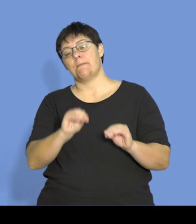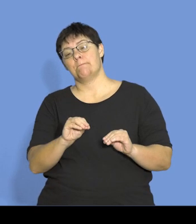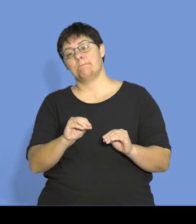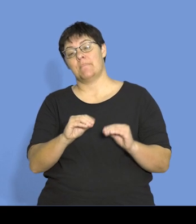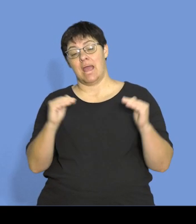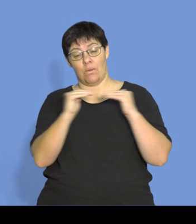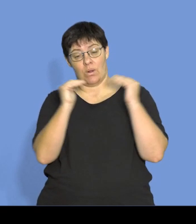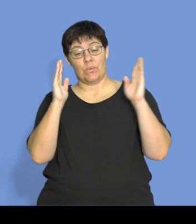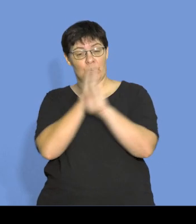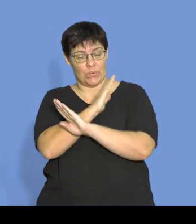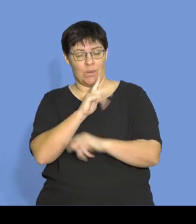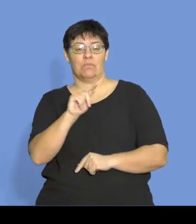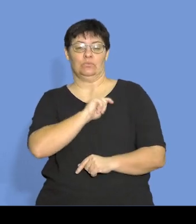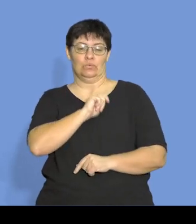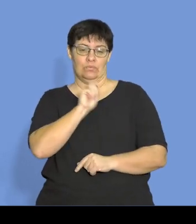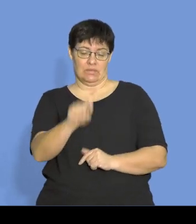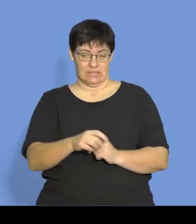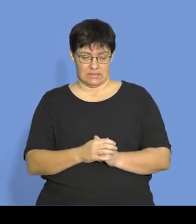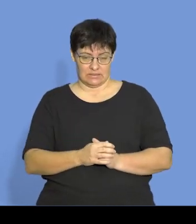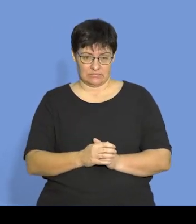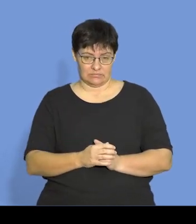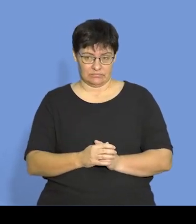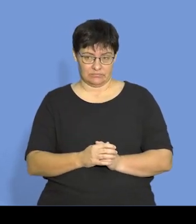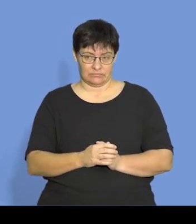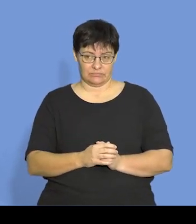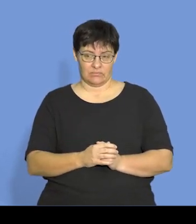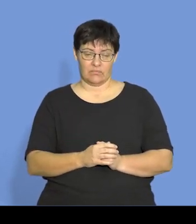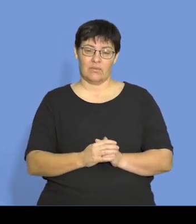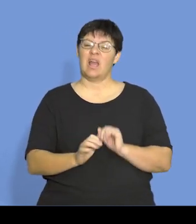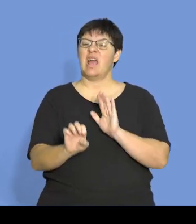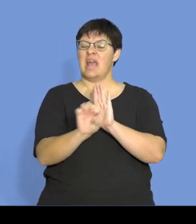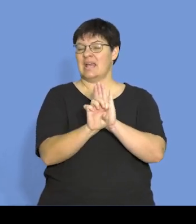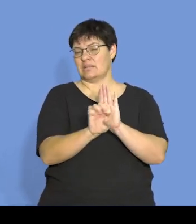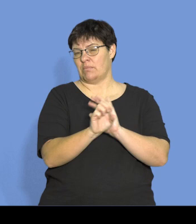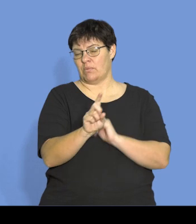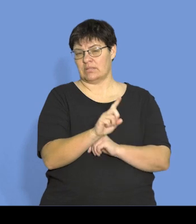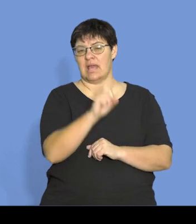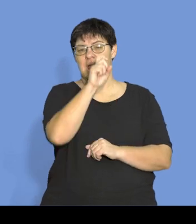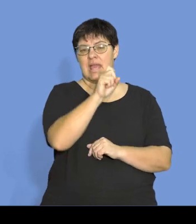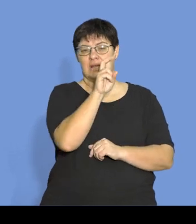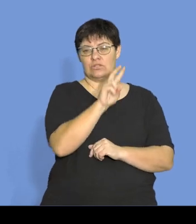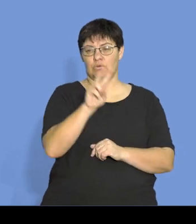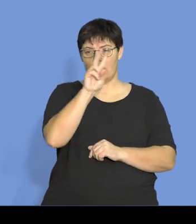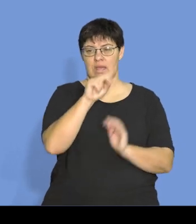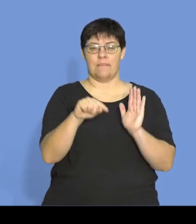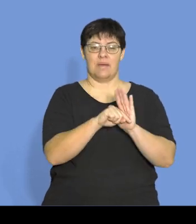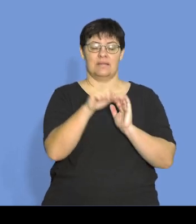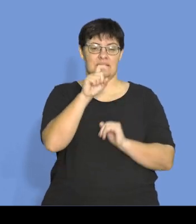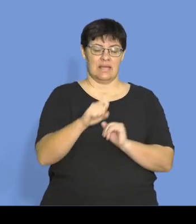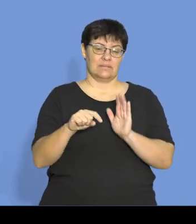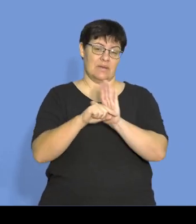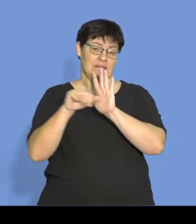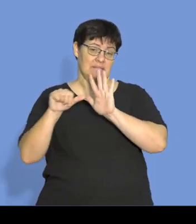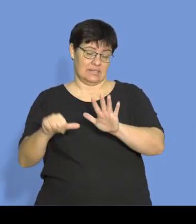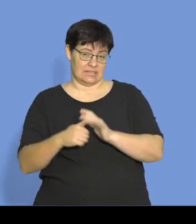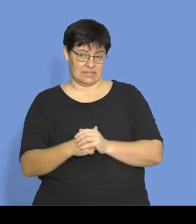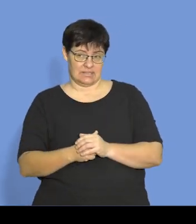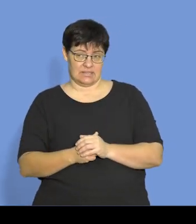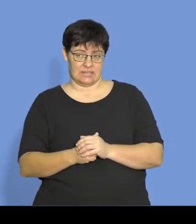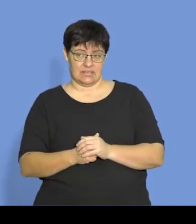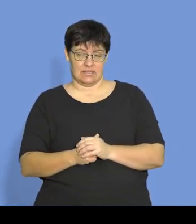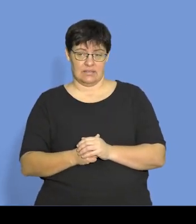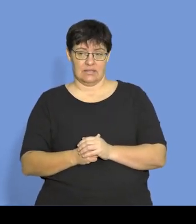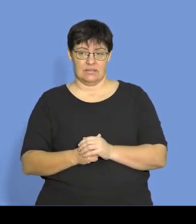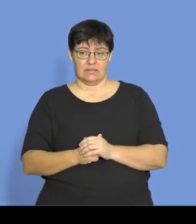about making the inequality to be true. A typical example will be x squared minus x